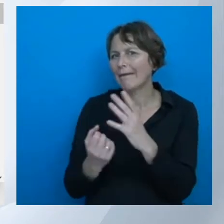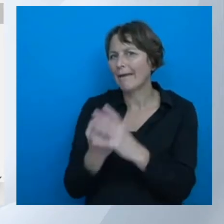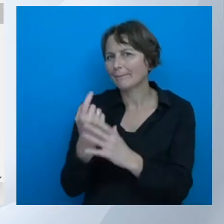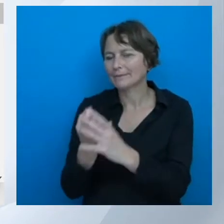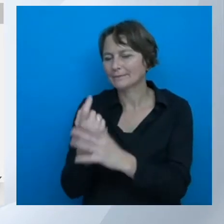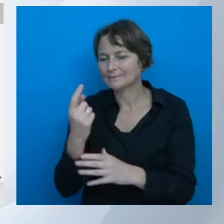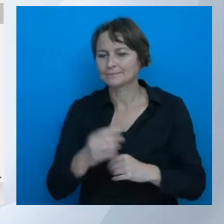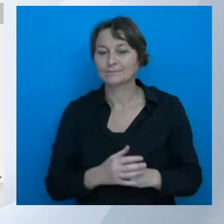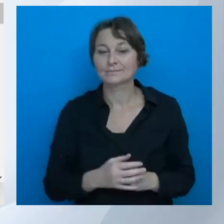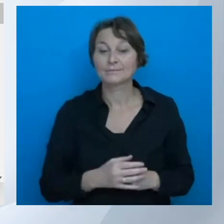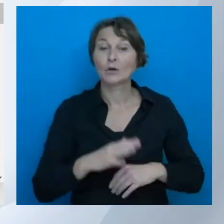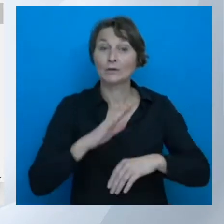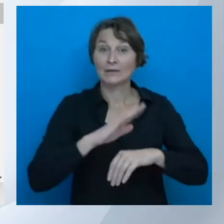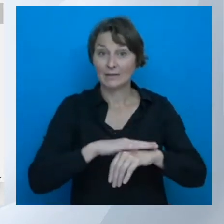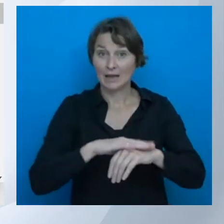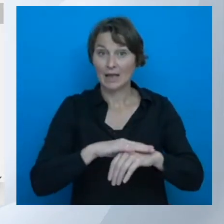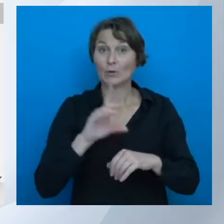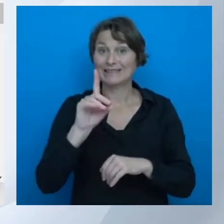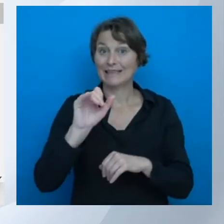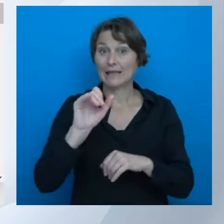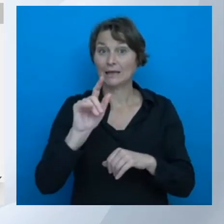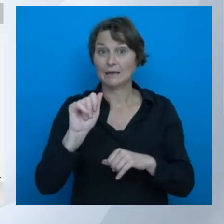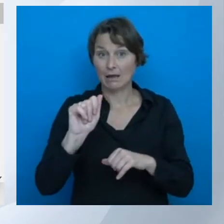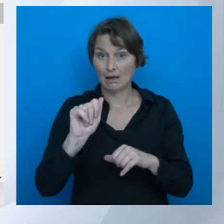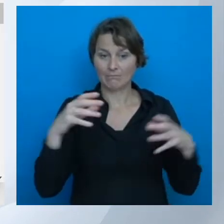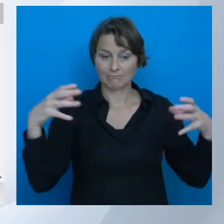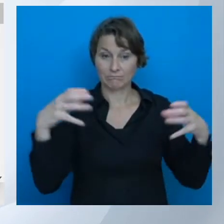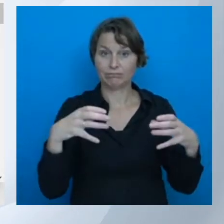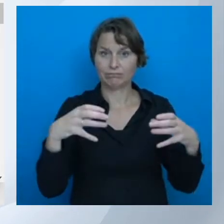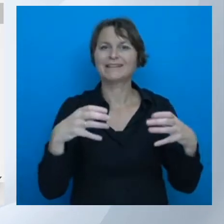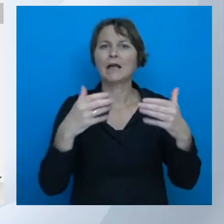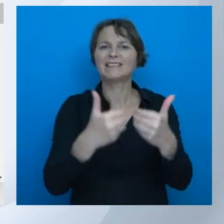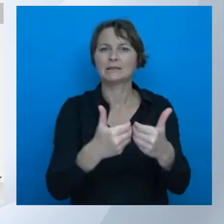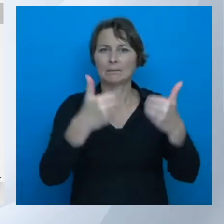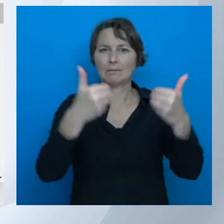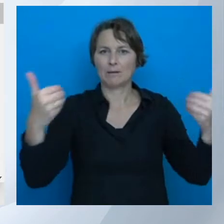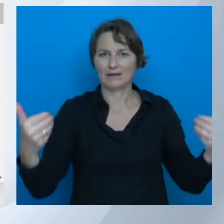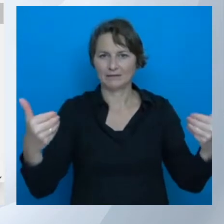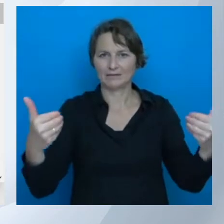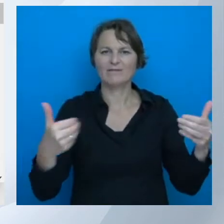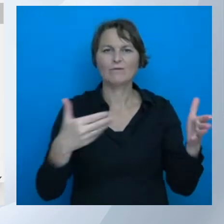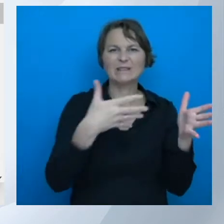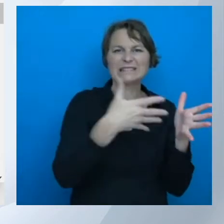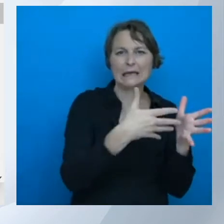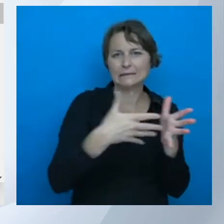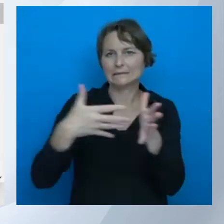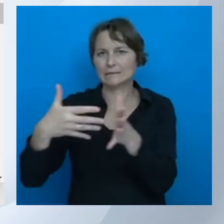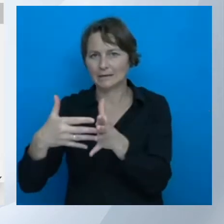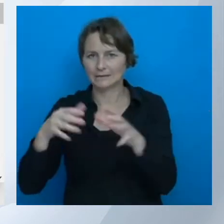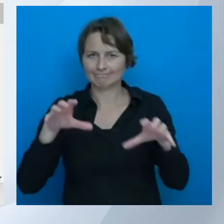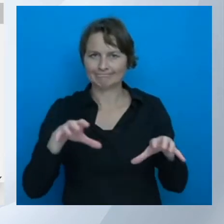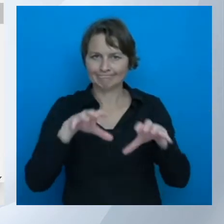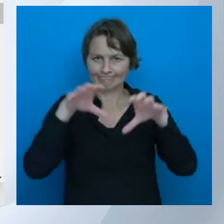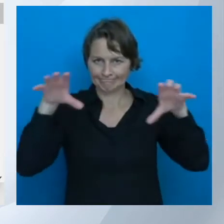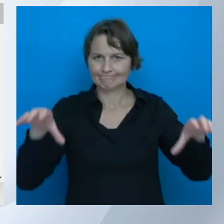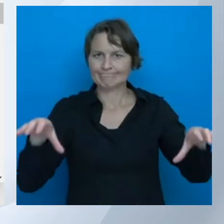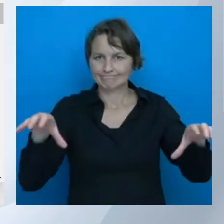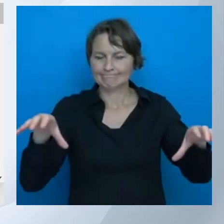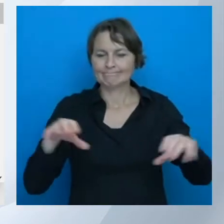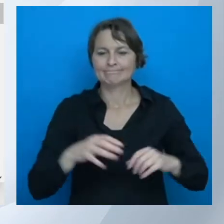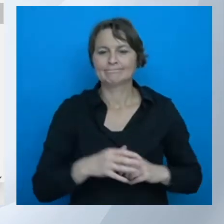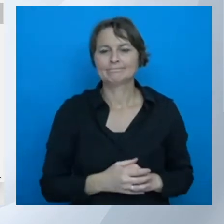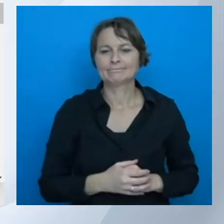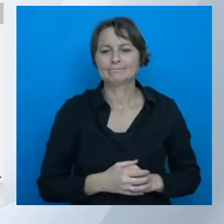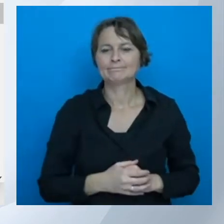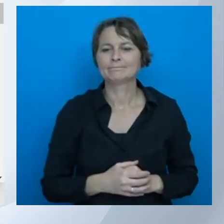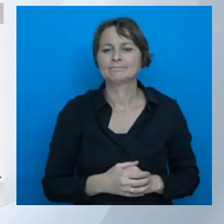the dataset for training and testing with the use of this train test split function of sklearn, and the label encoder